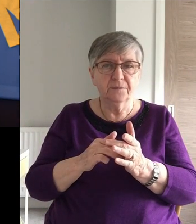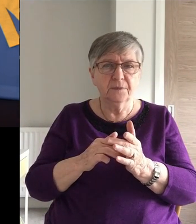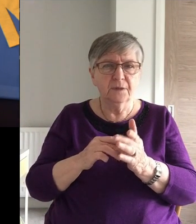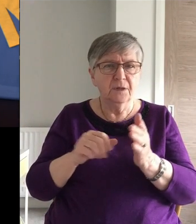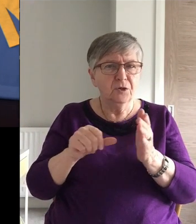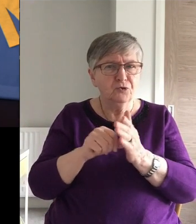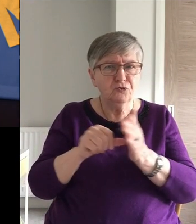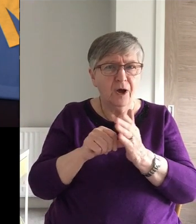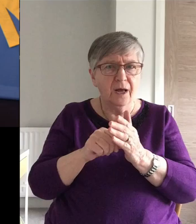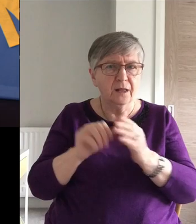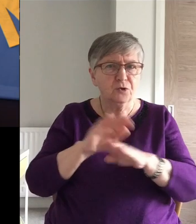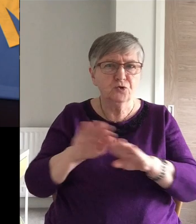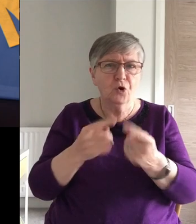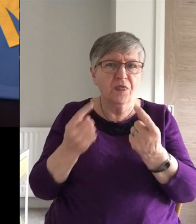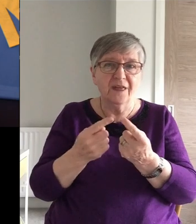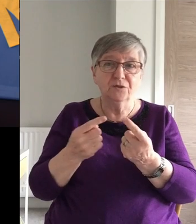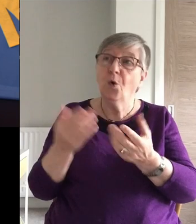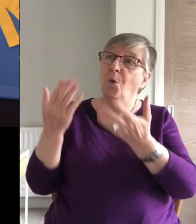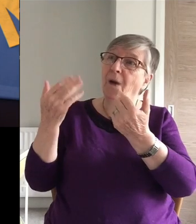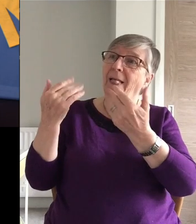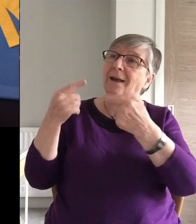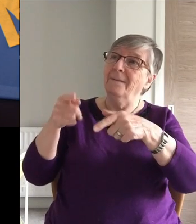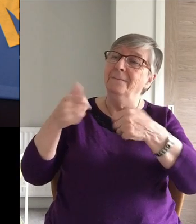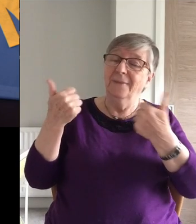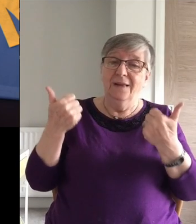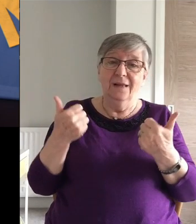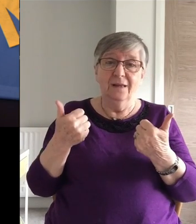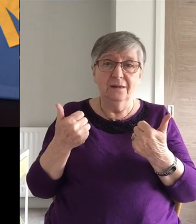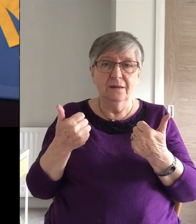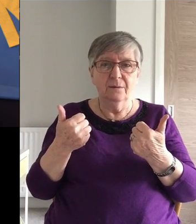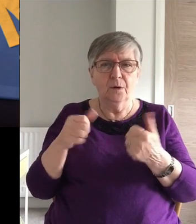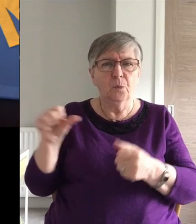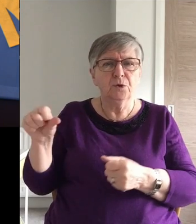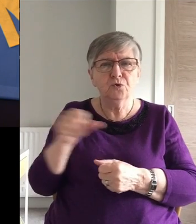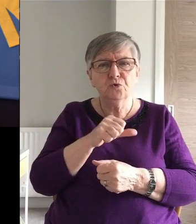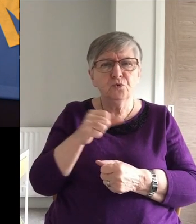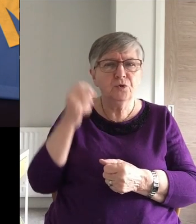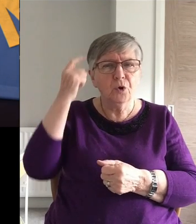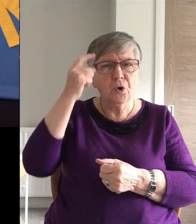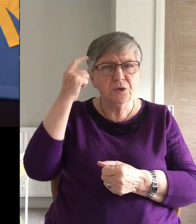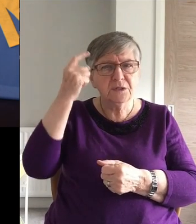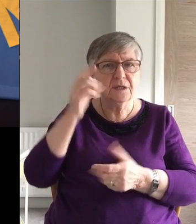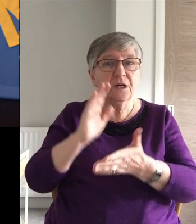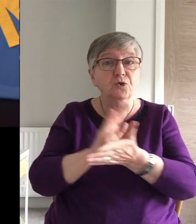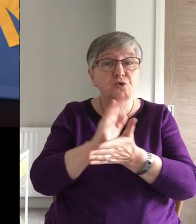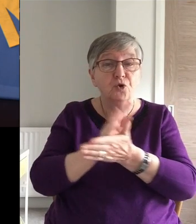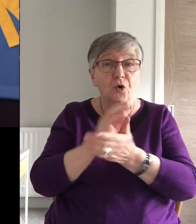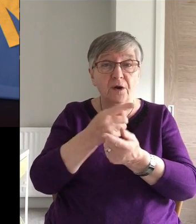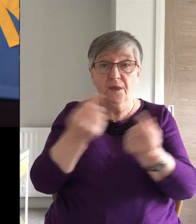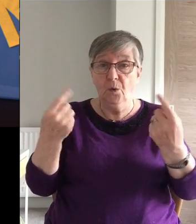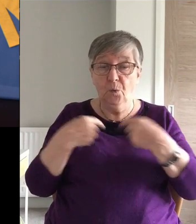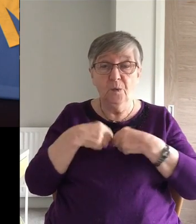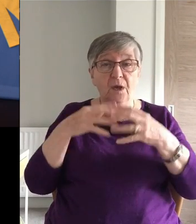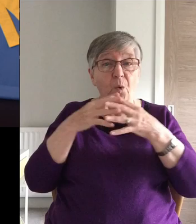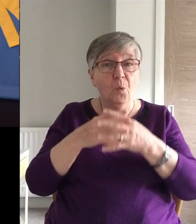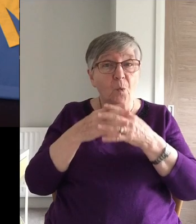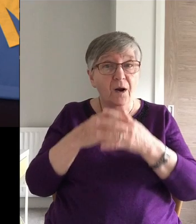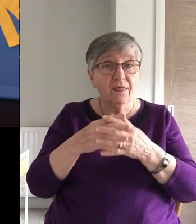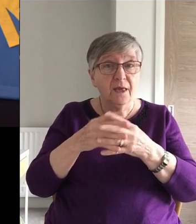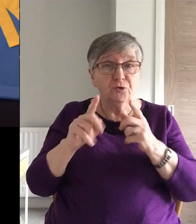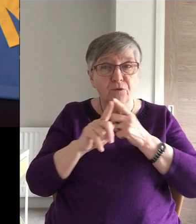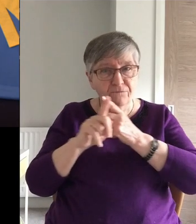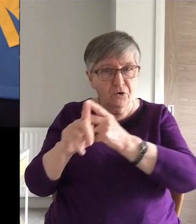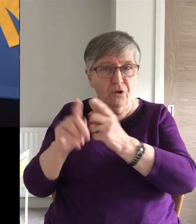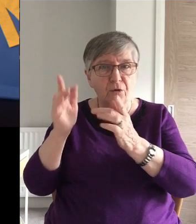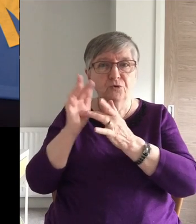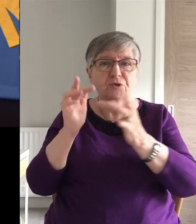Trials are not things then to be welcomed for their own sake. But we should consider it joy that we're worthy, been counted worthy to go